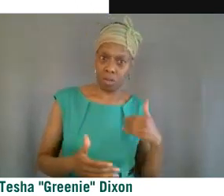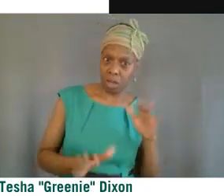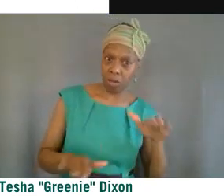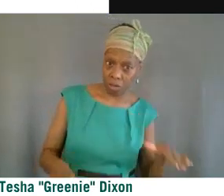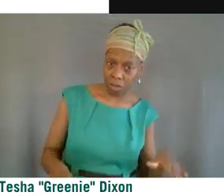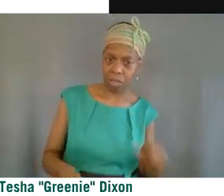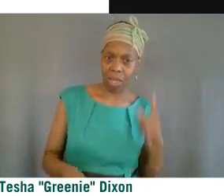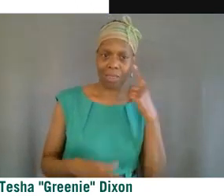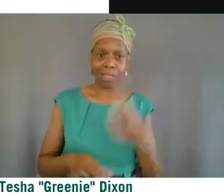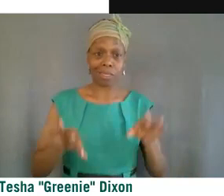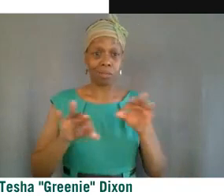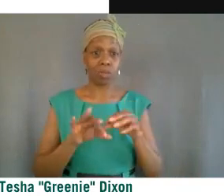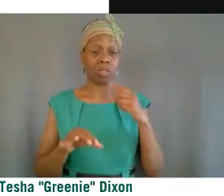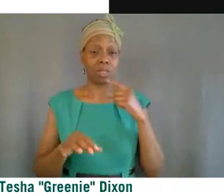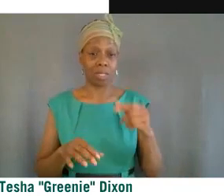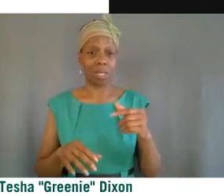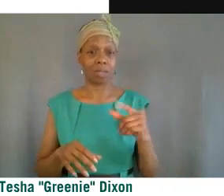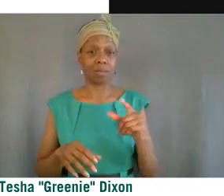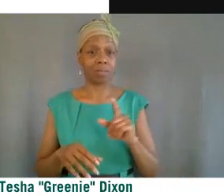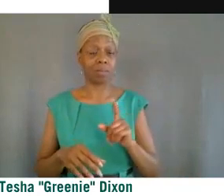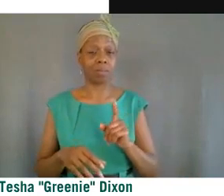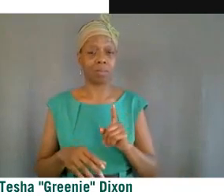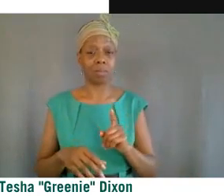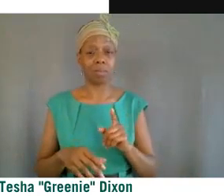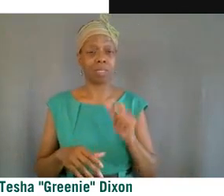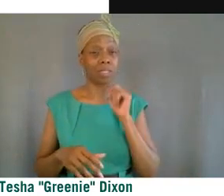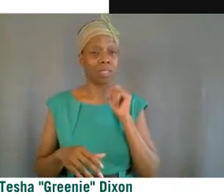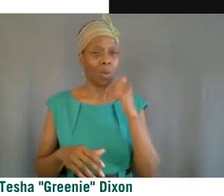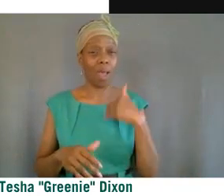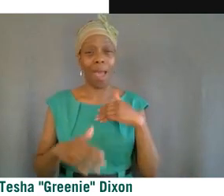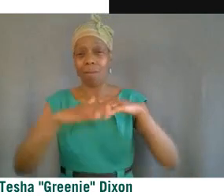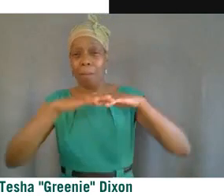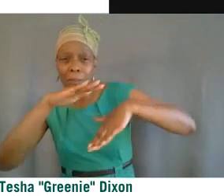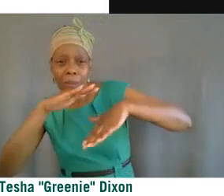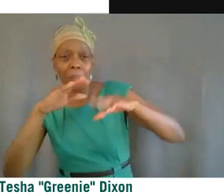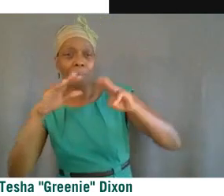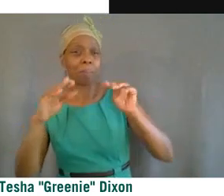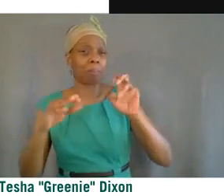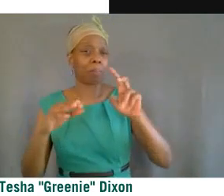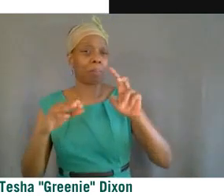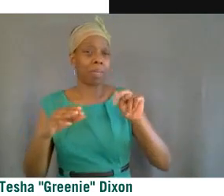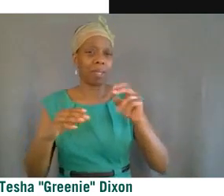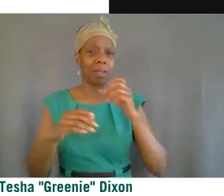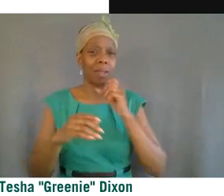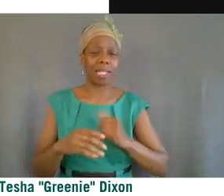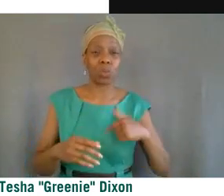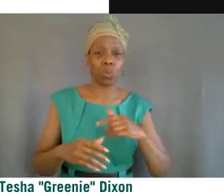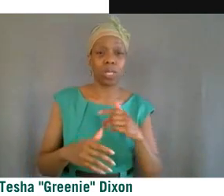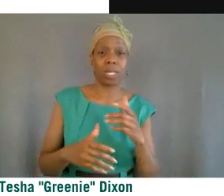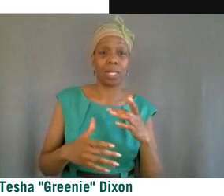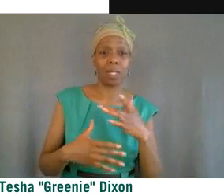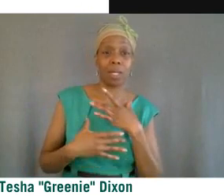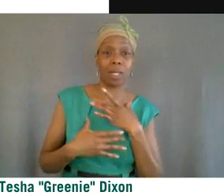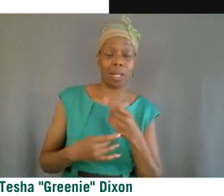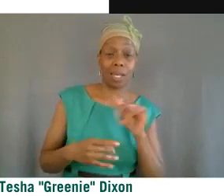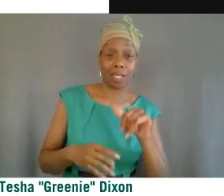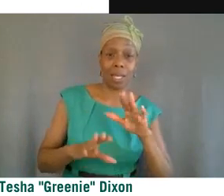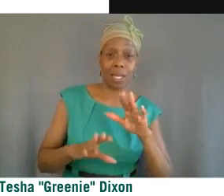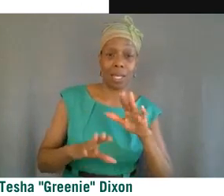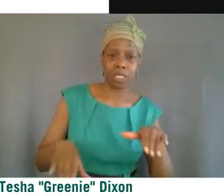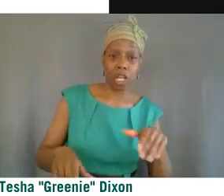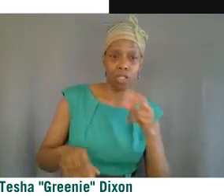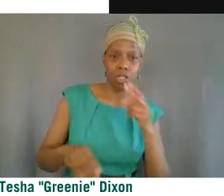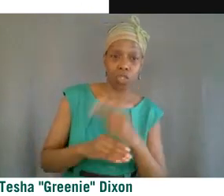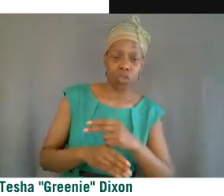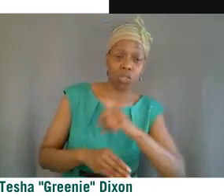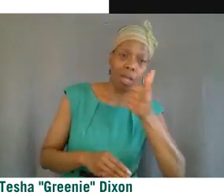there certainly is not a minimum age. We would like that child to be using that other limb a